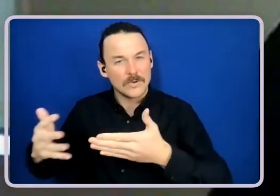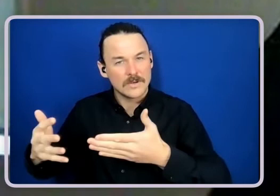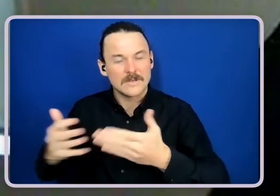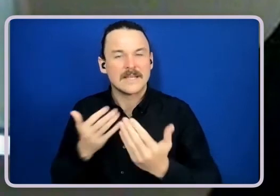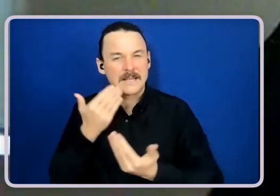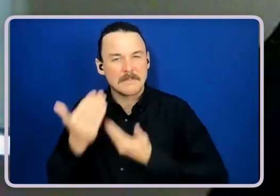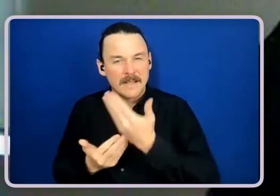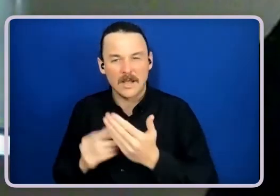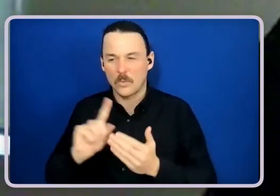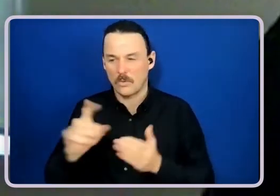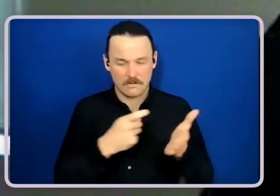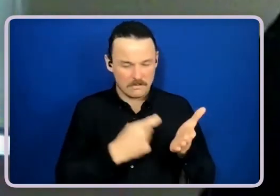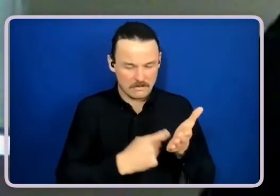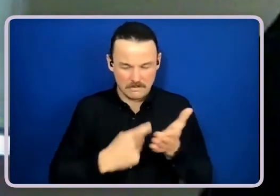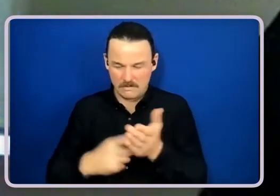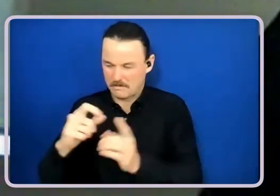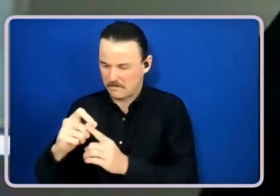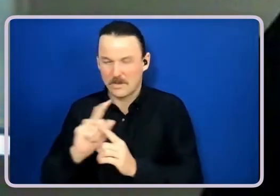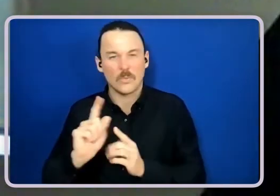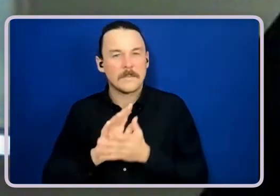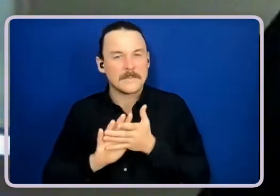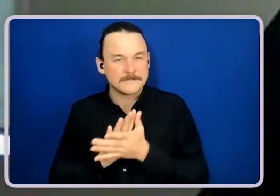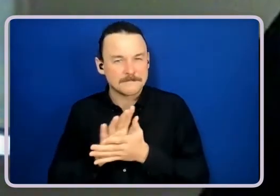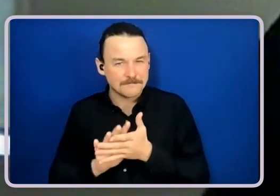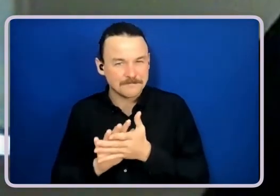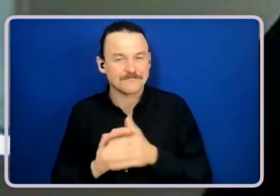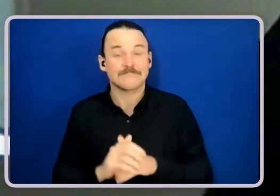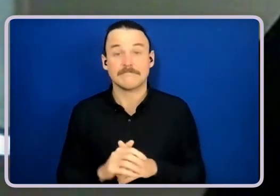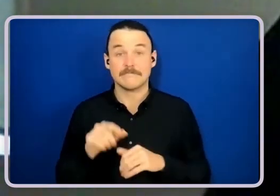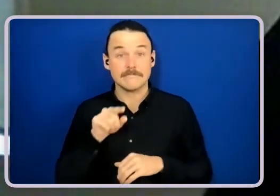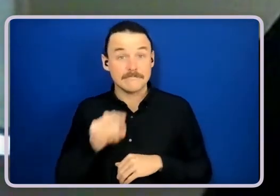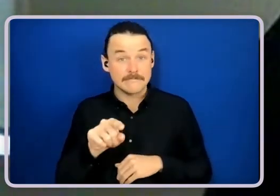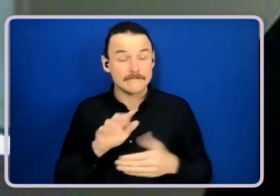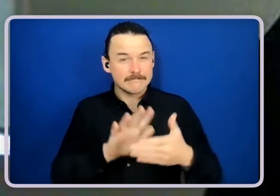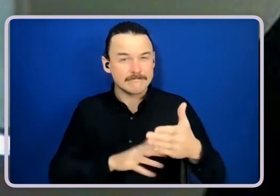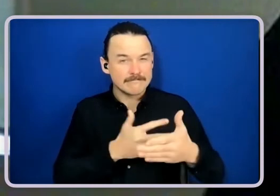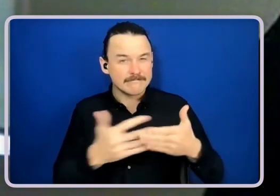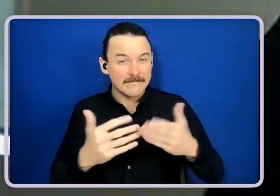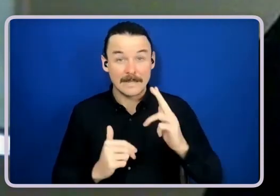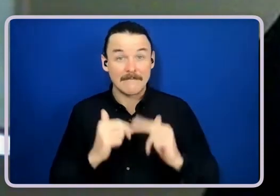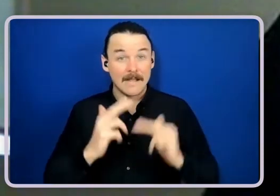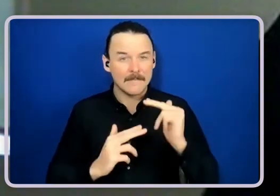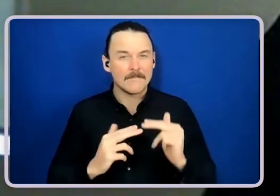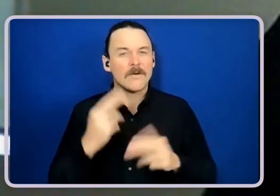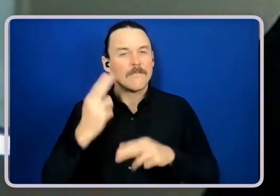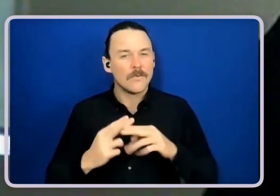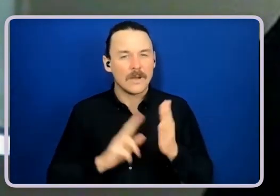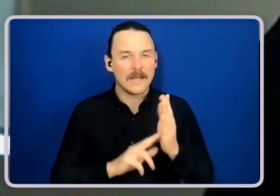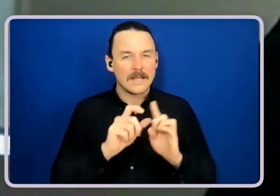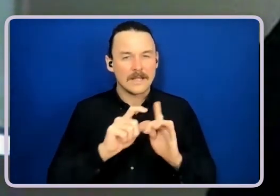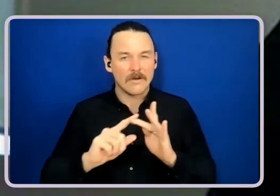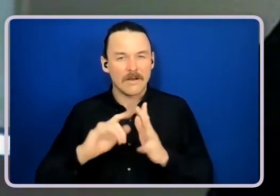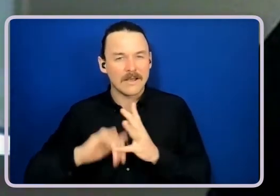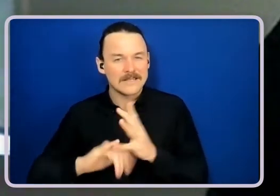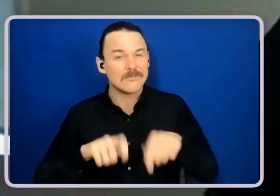is. It was developed for registered NDIS providers and NDIS behaviour support